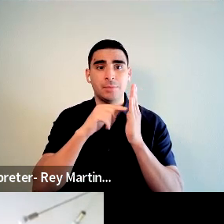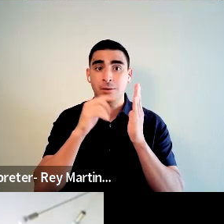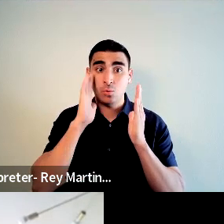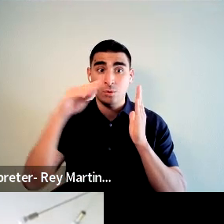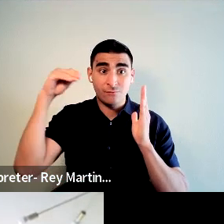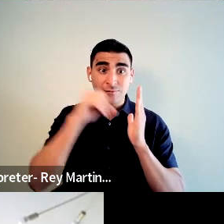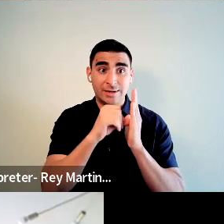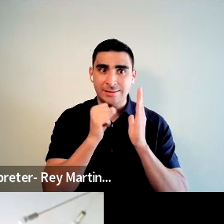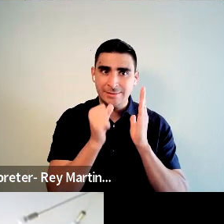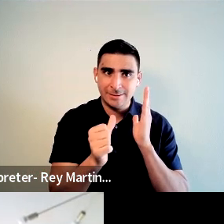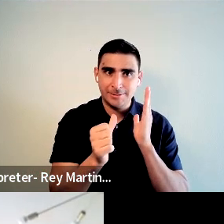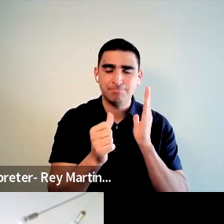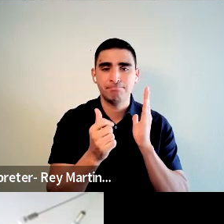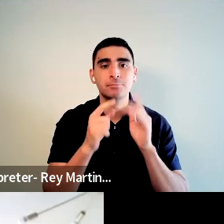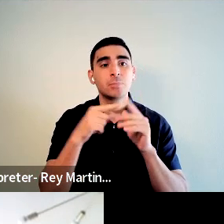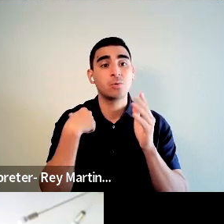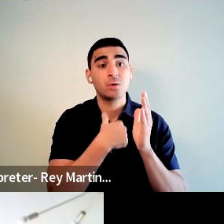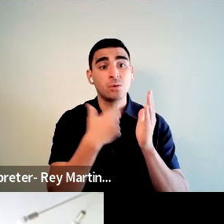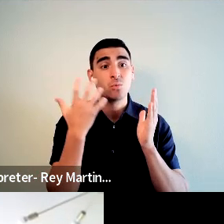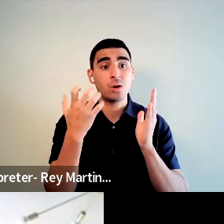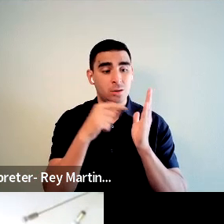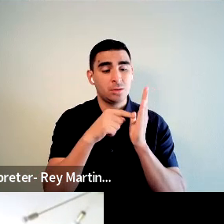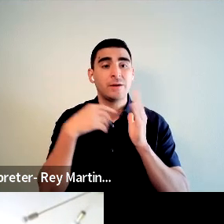but that we would eventually want to